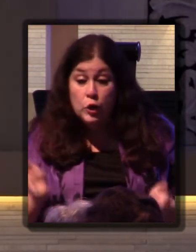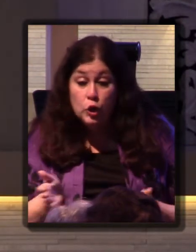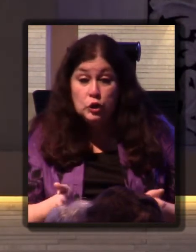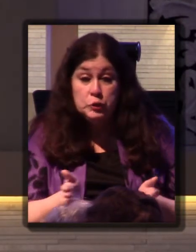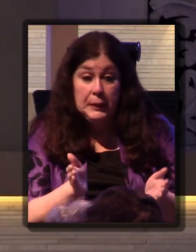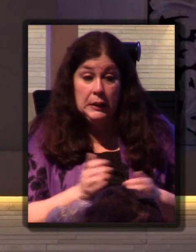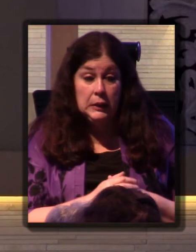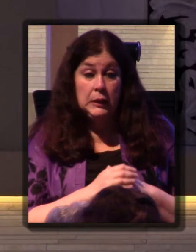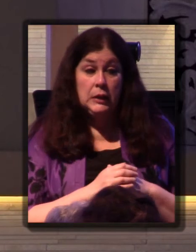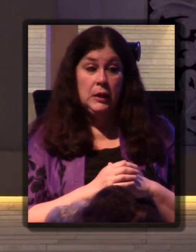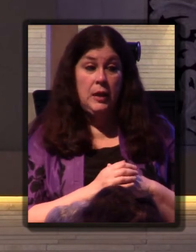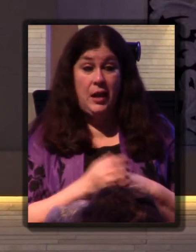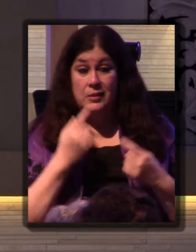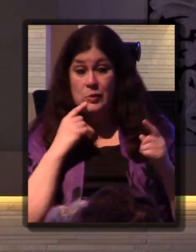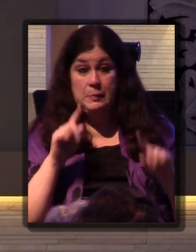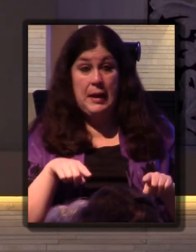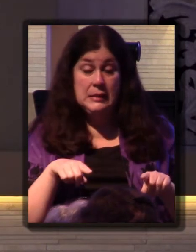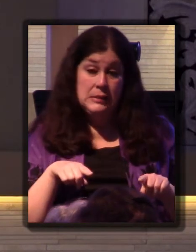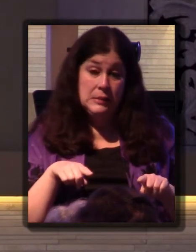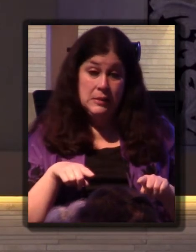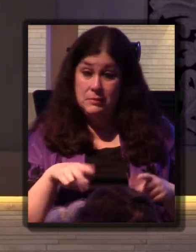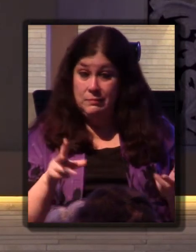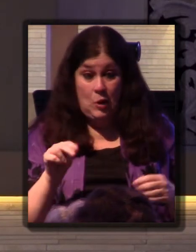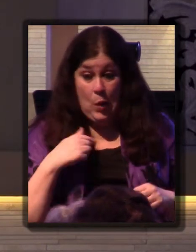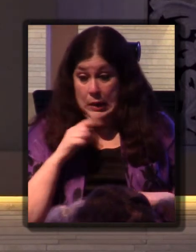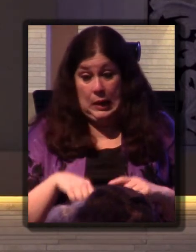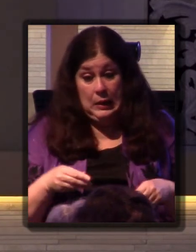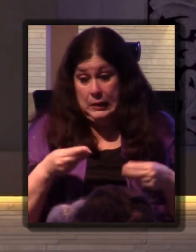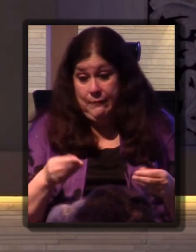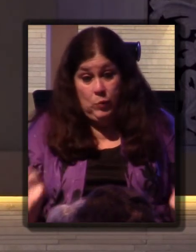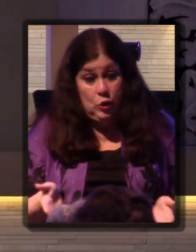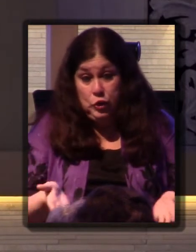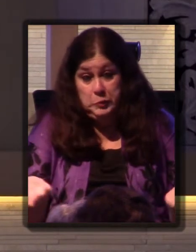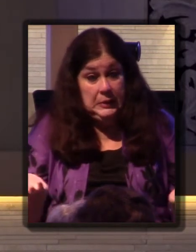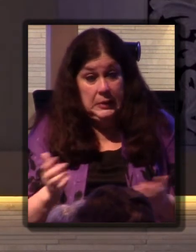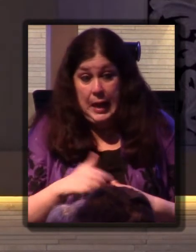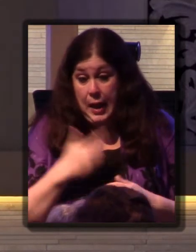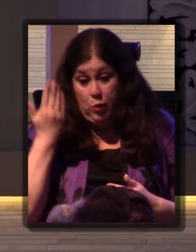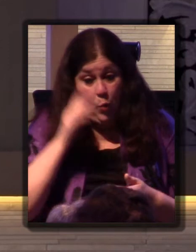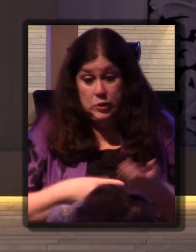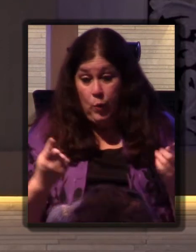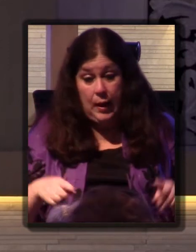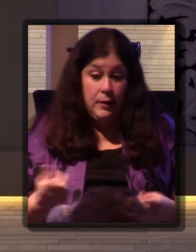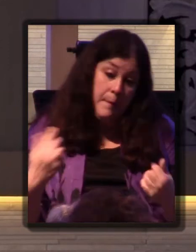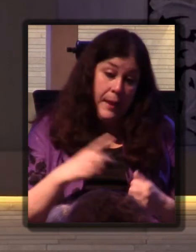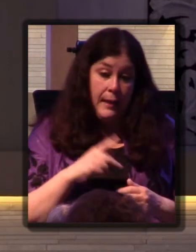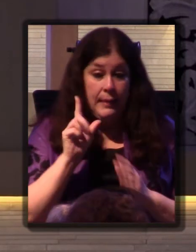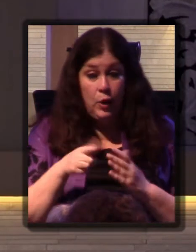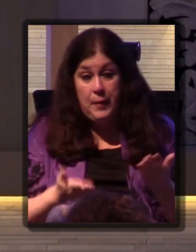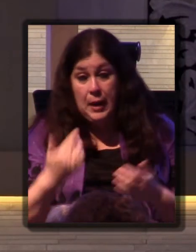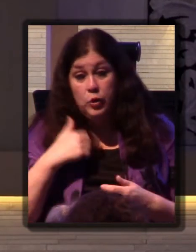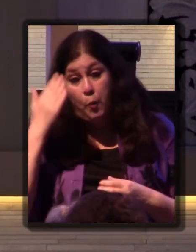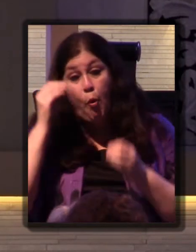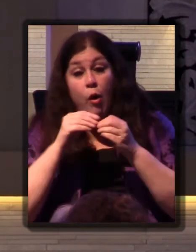for encouragement. And the response is, no, I can't give you encouragement. I don't know what's going on.